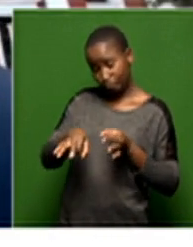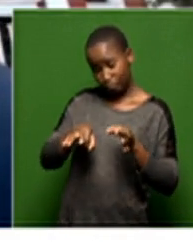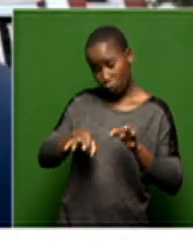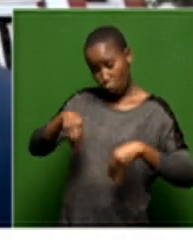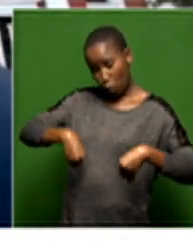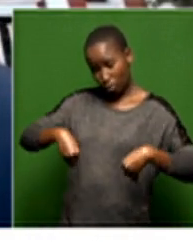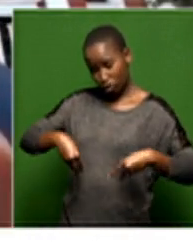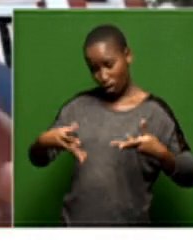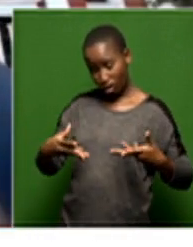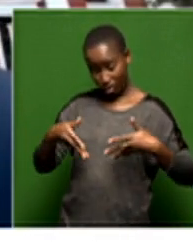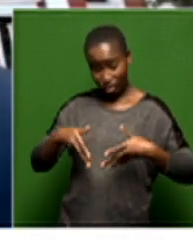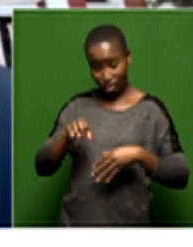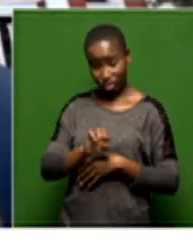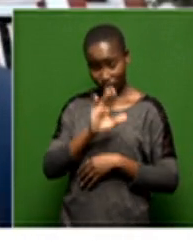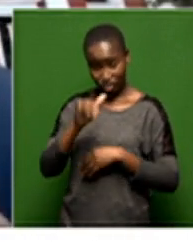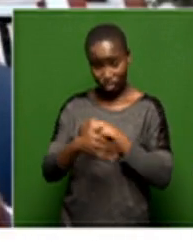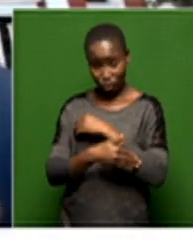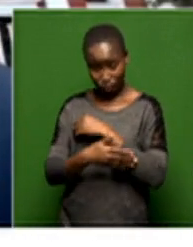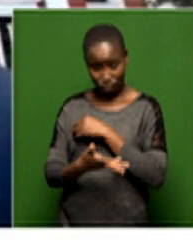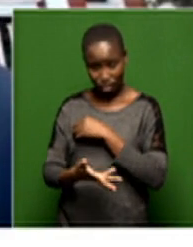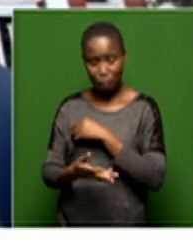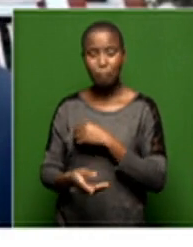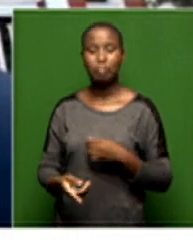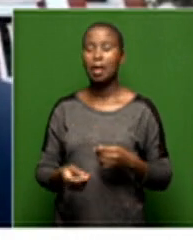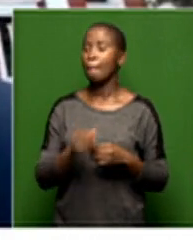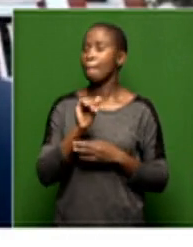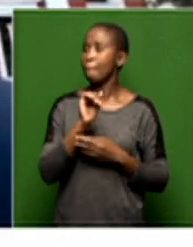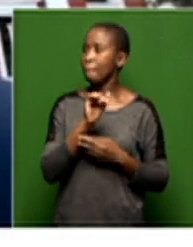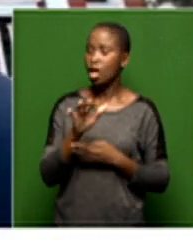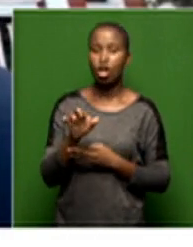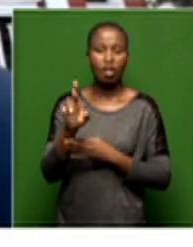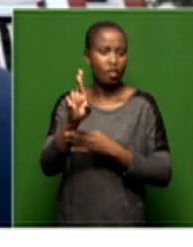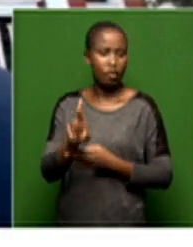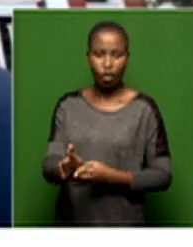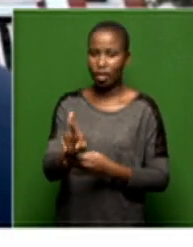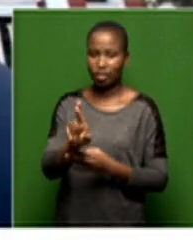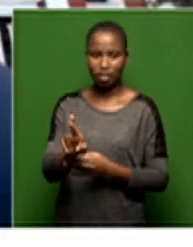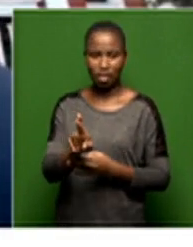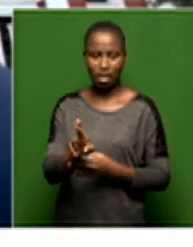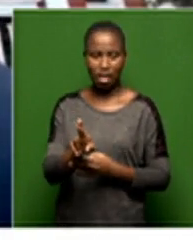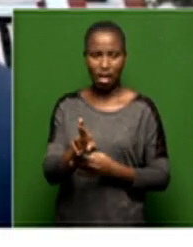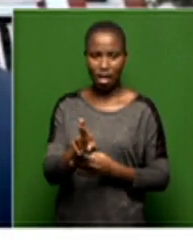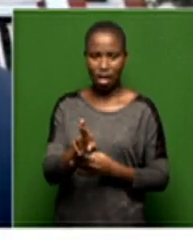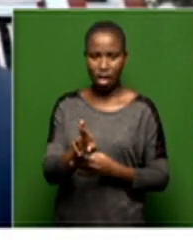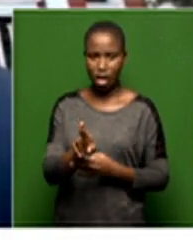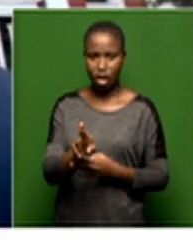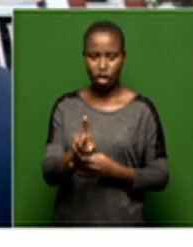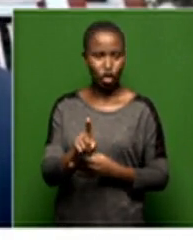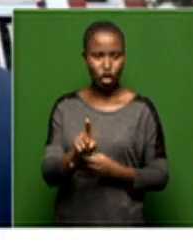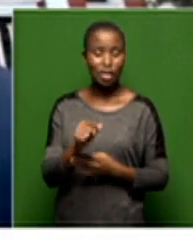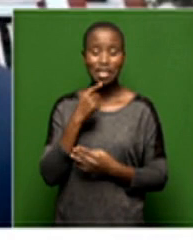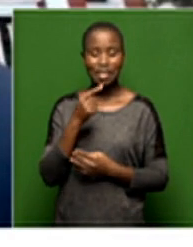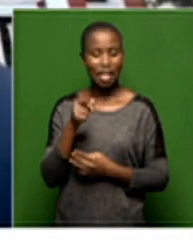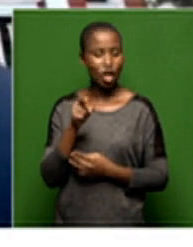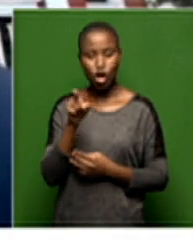Everybody, I mean, hundreds of, billions and billions of friends it's not an issue.